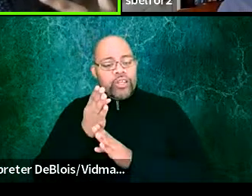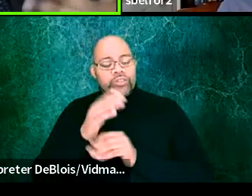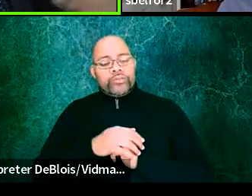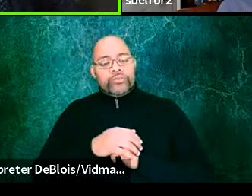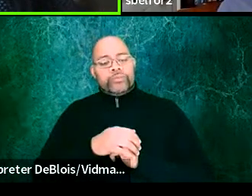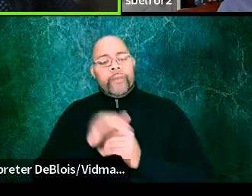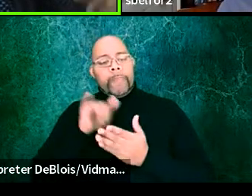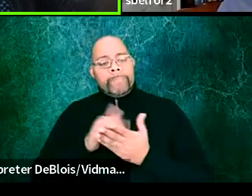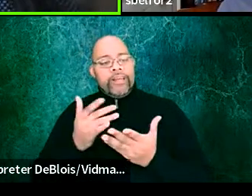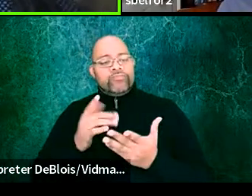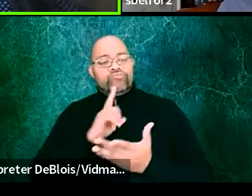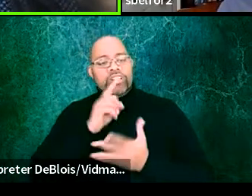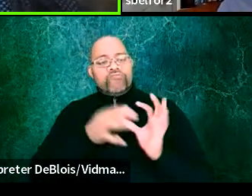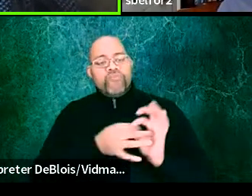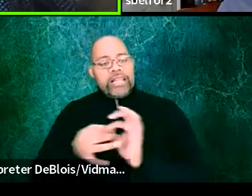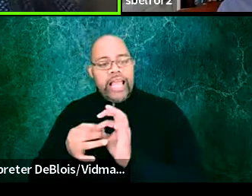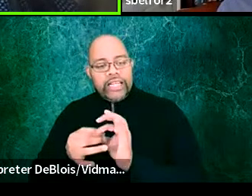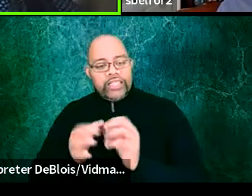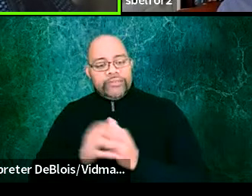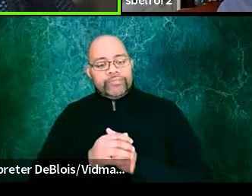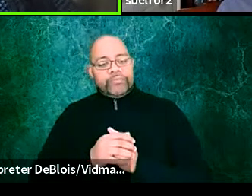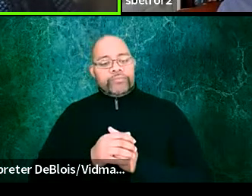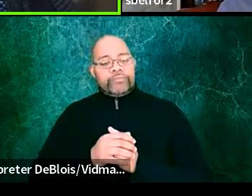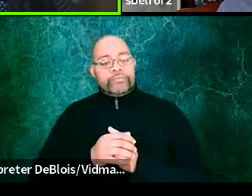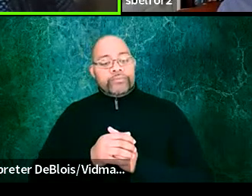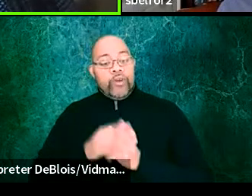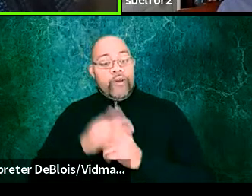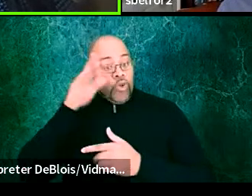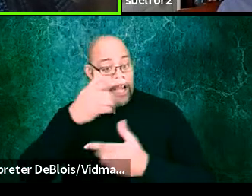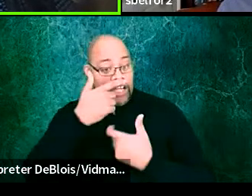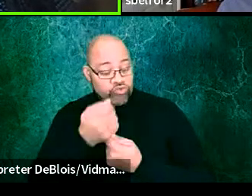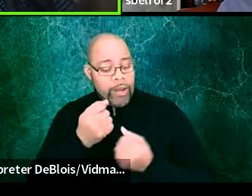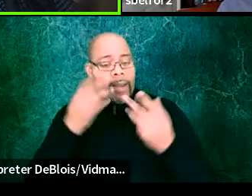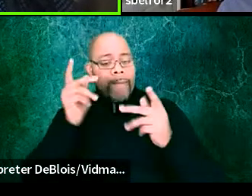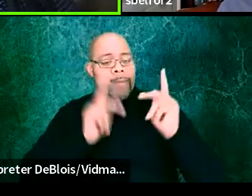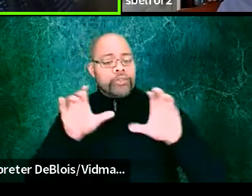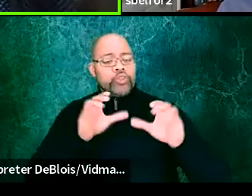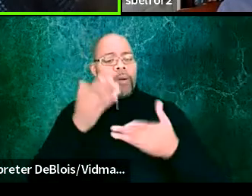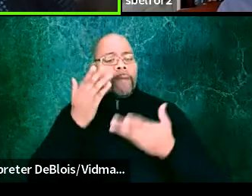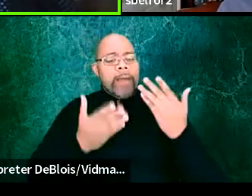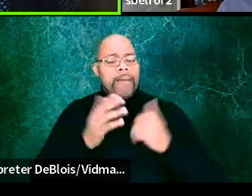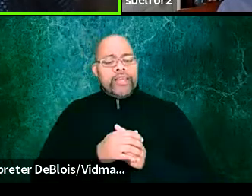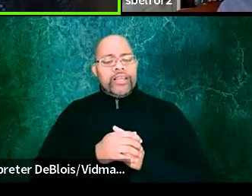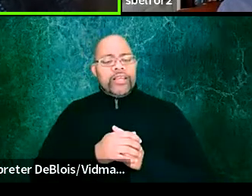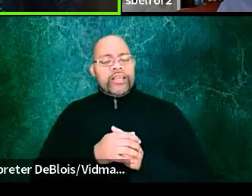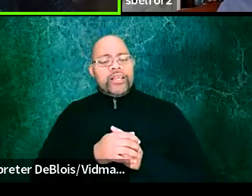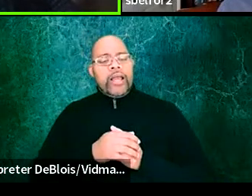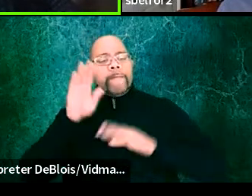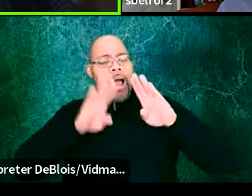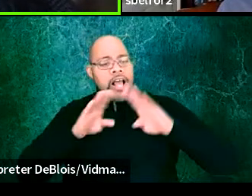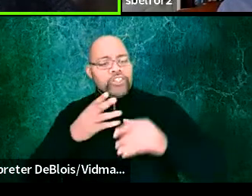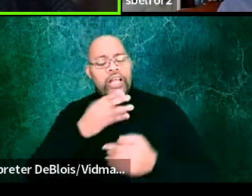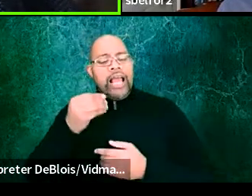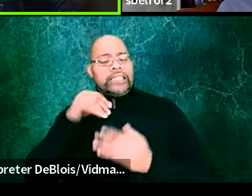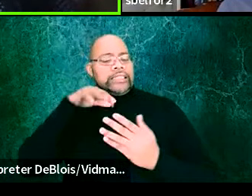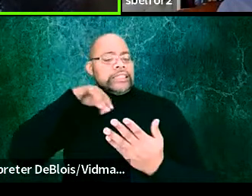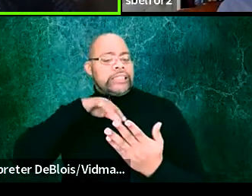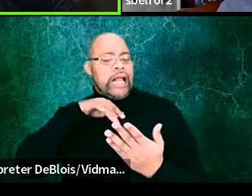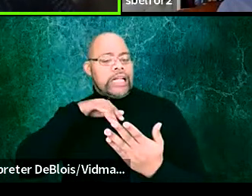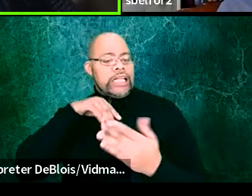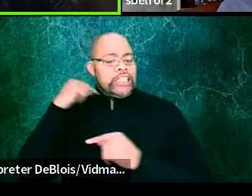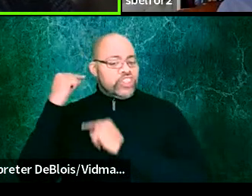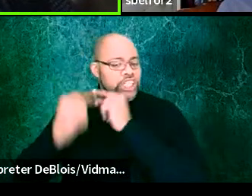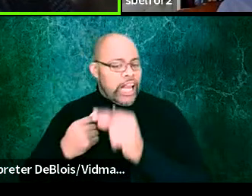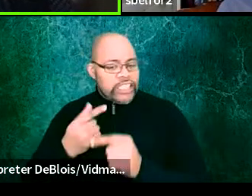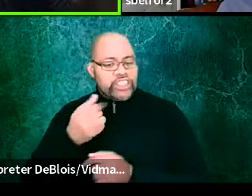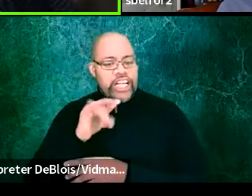that's, related interest wise. A lot of people do maybe biology and like study like genetics or